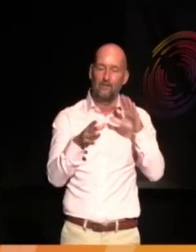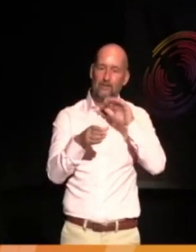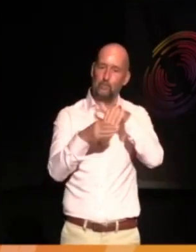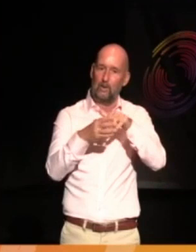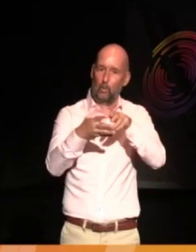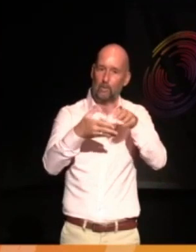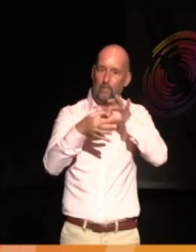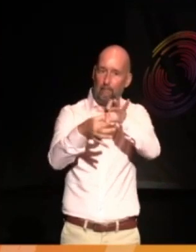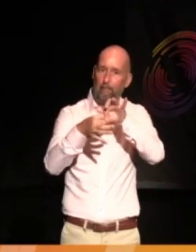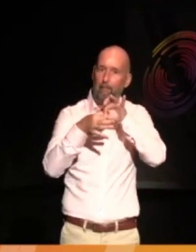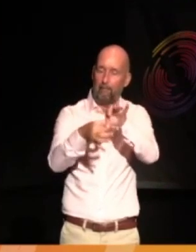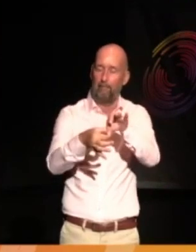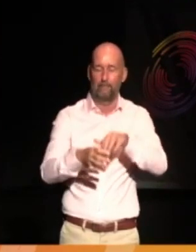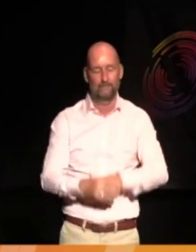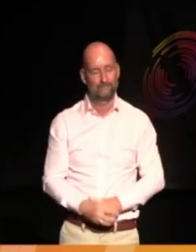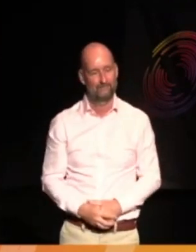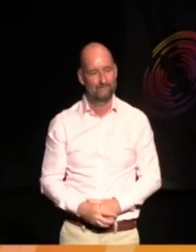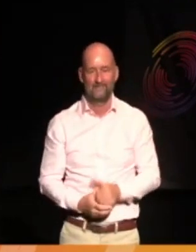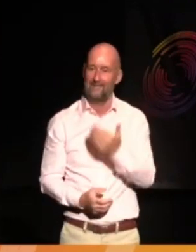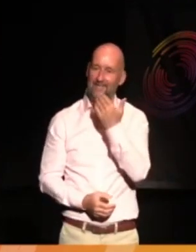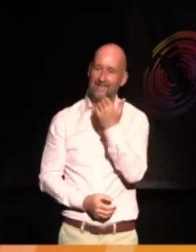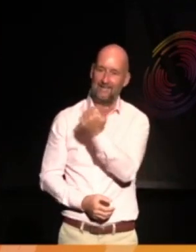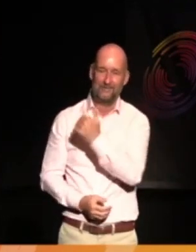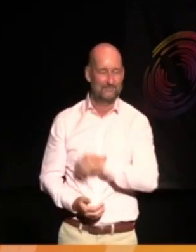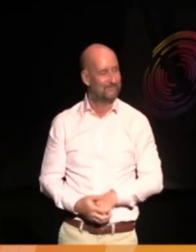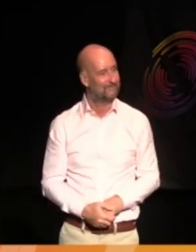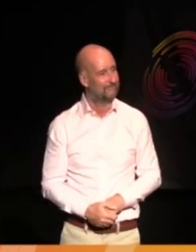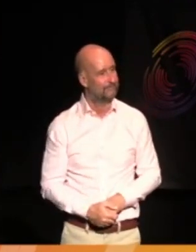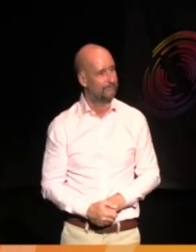them. Thank you.